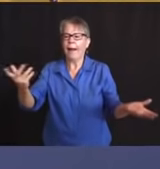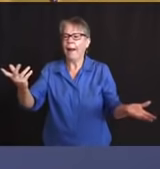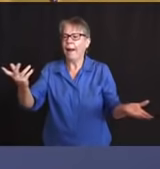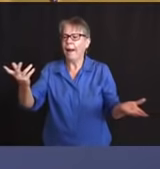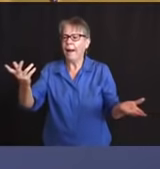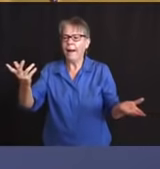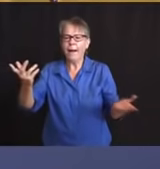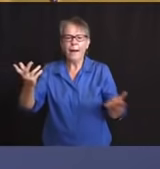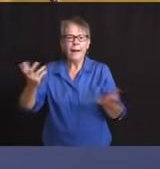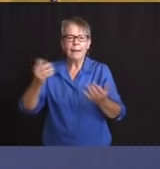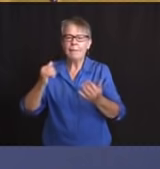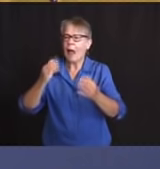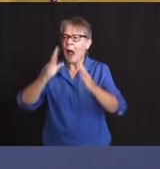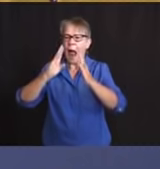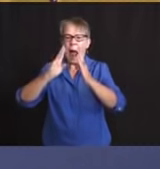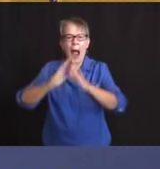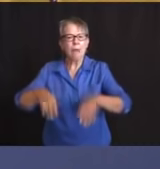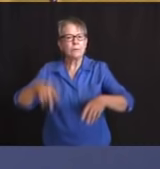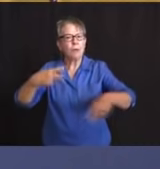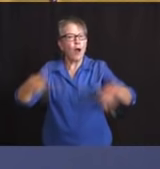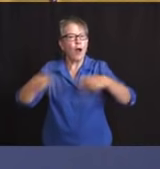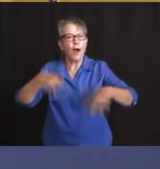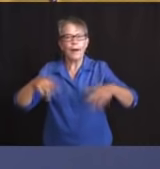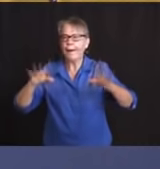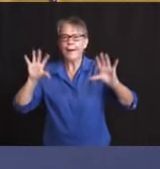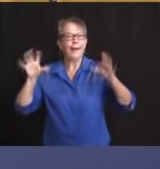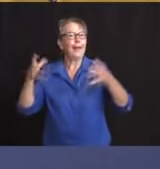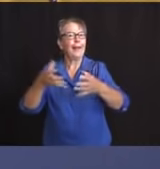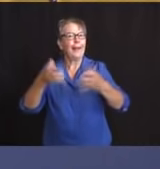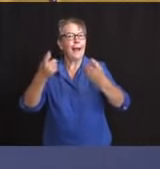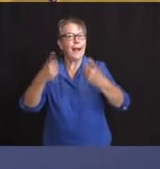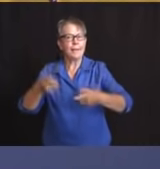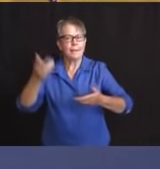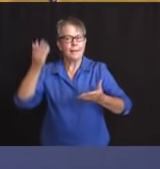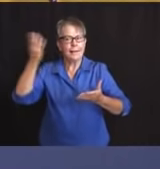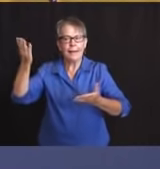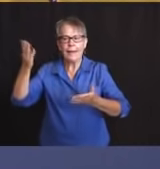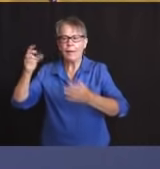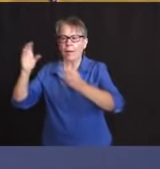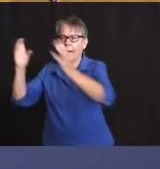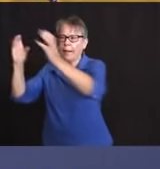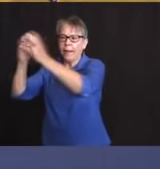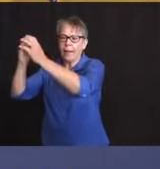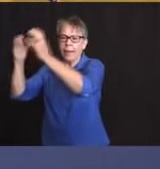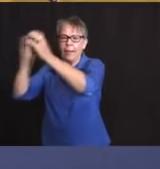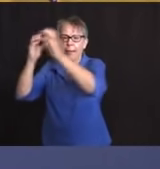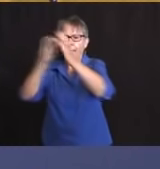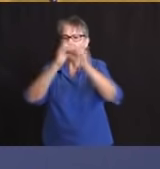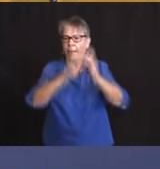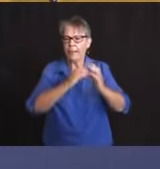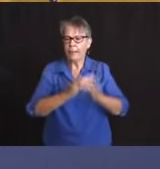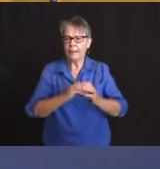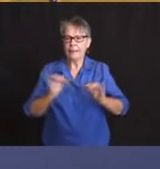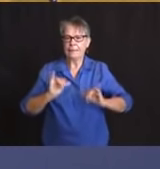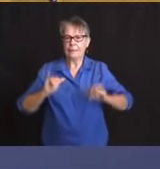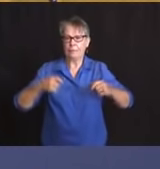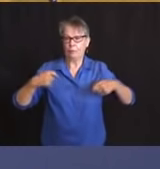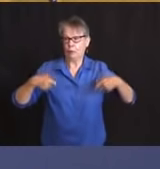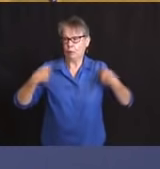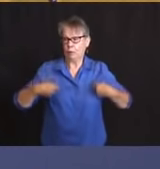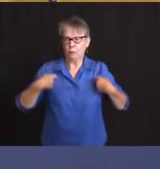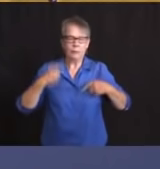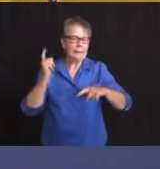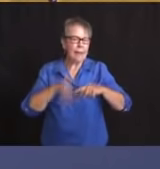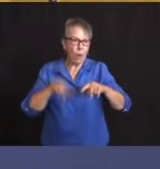center and every complex, but the notion of personal responsibility, don't go in there if you have a temperature, don't go in there if you don't feel